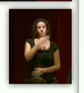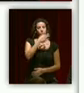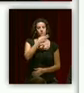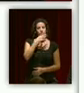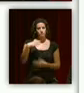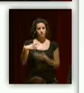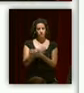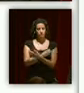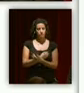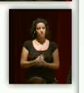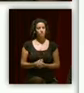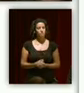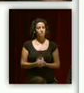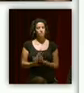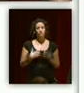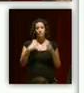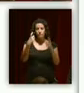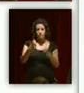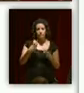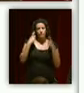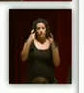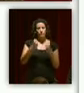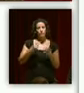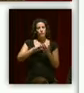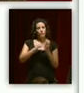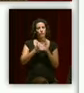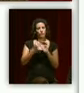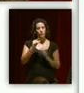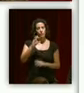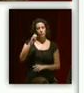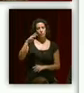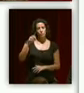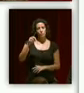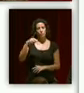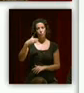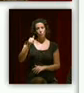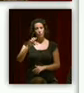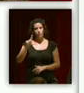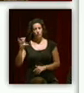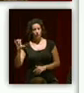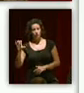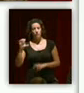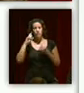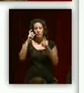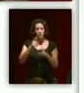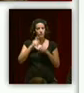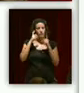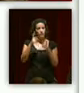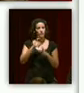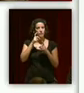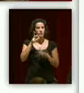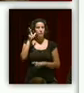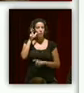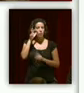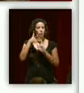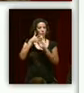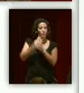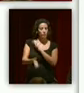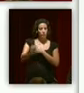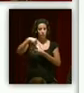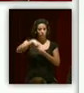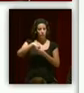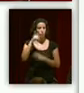Good afternoon, everyone. I will try to introduce you to the Odesk mobile project. It